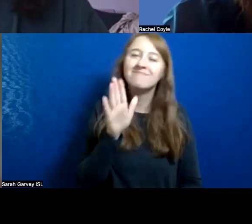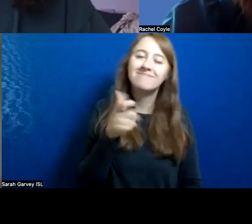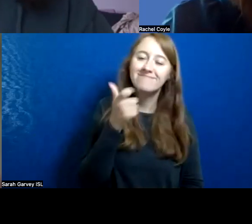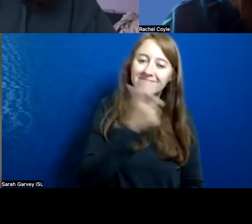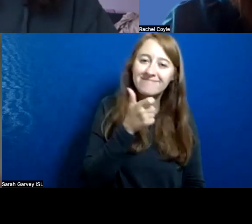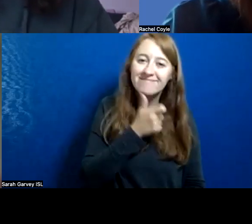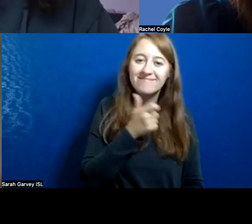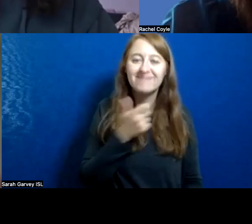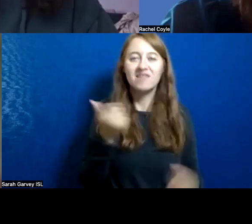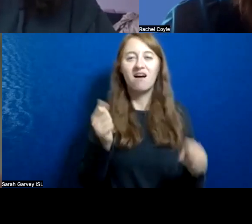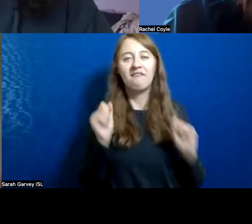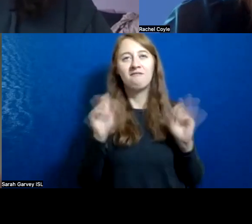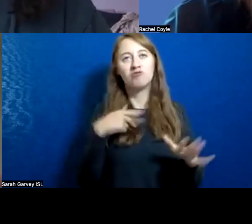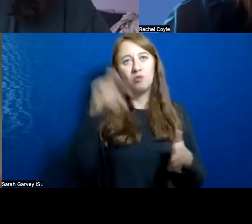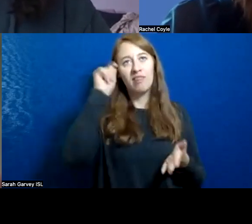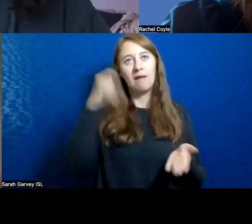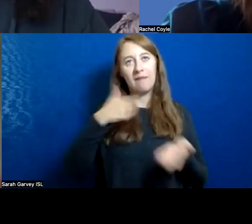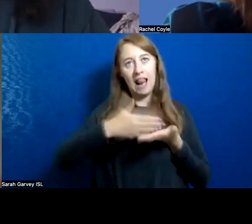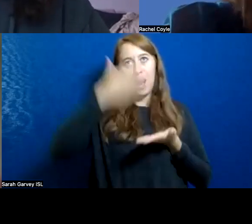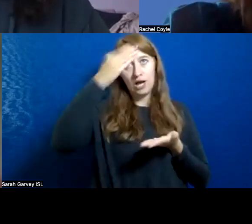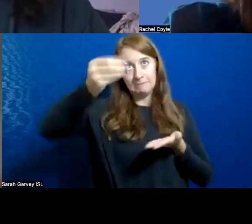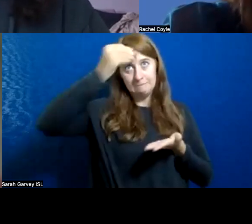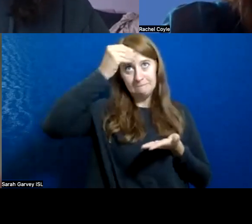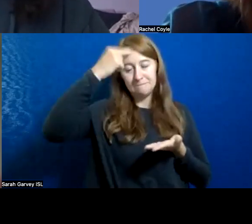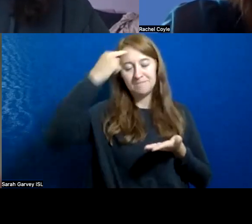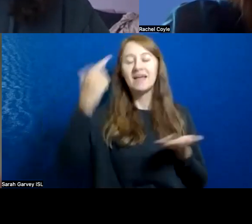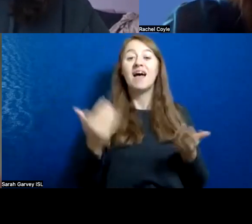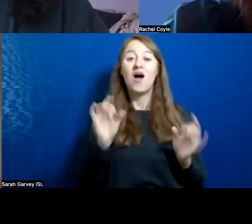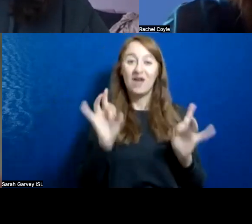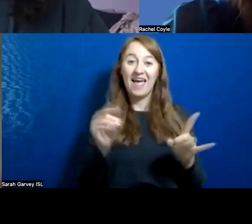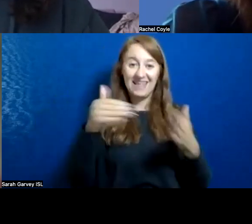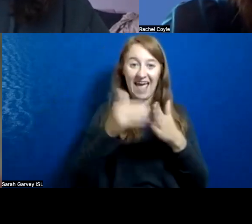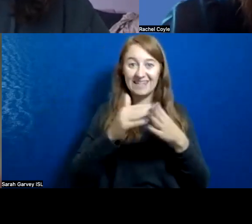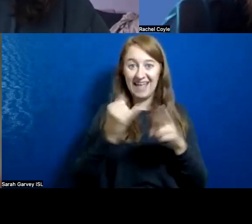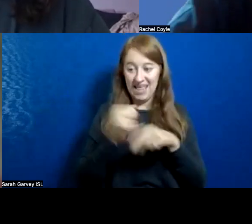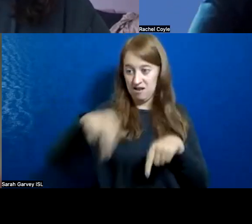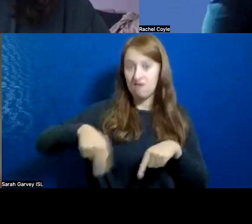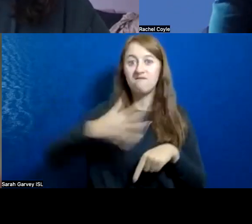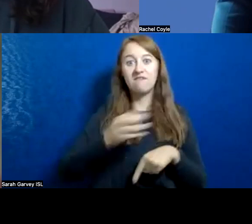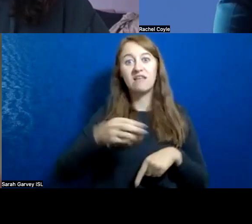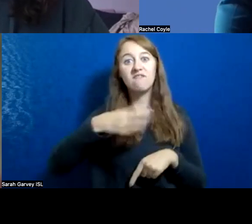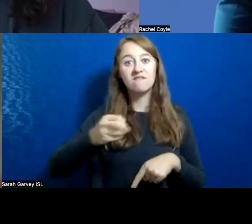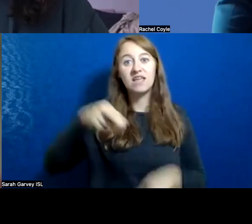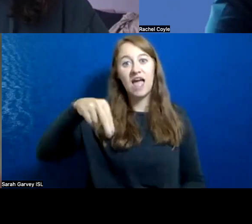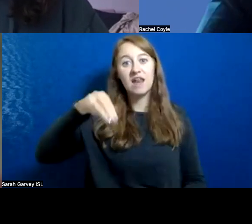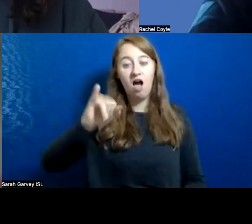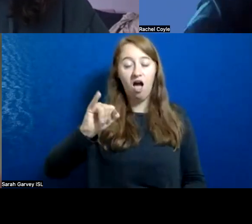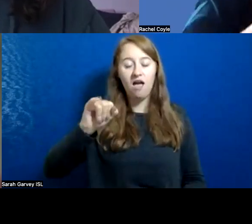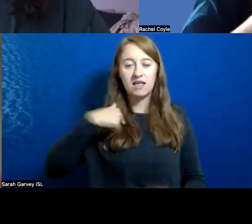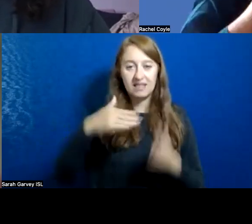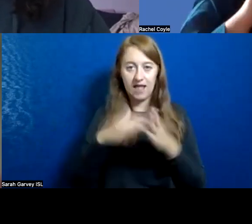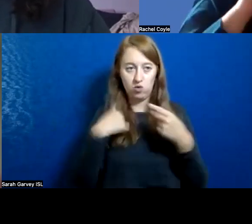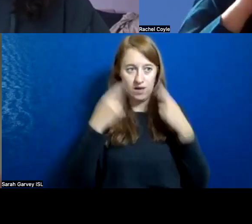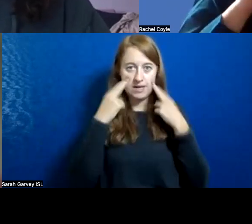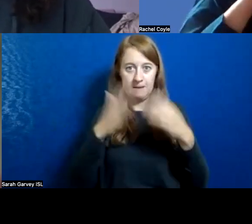I think I would have learned by now. At 50/50, we definitely need to do more in terms of diversity. We really want to see the women in